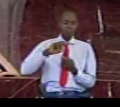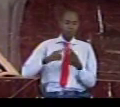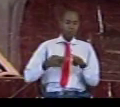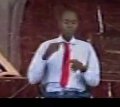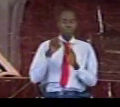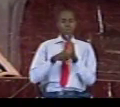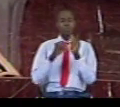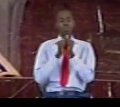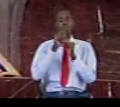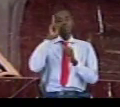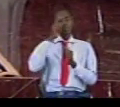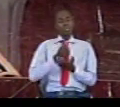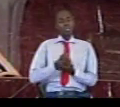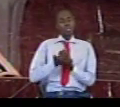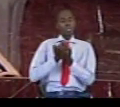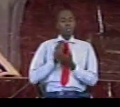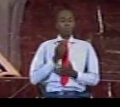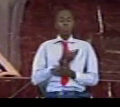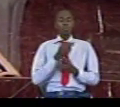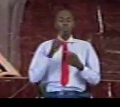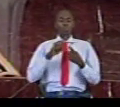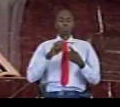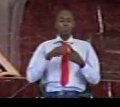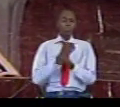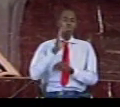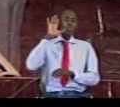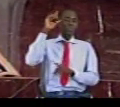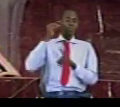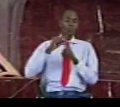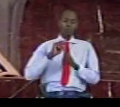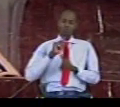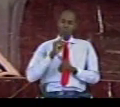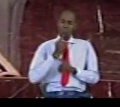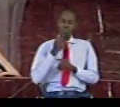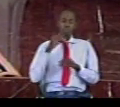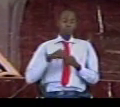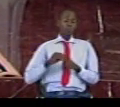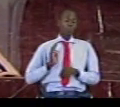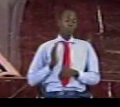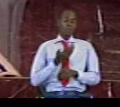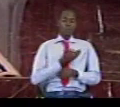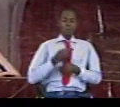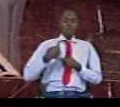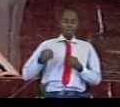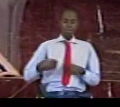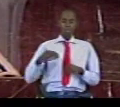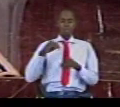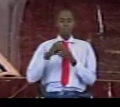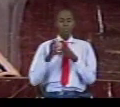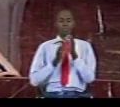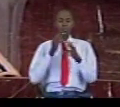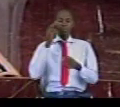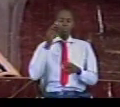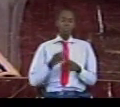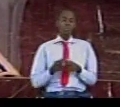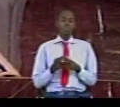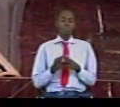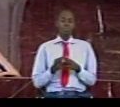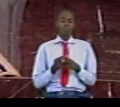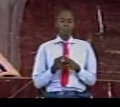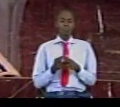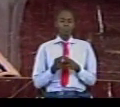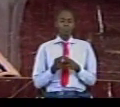us, Lord, to take your word serious in our hearts in Jesus' name. Amen. Use